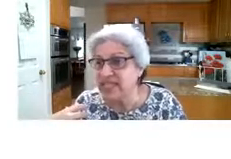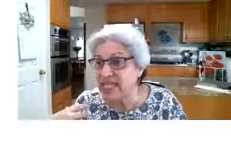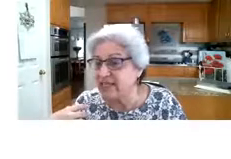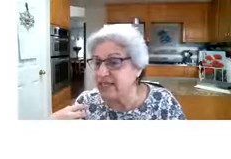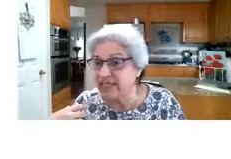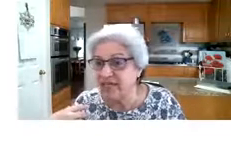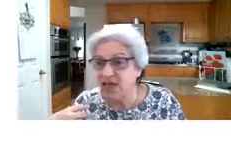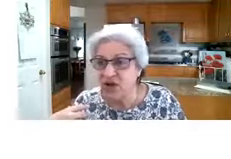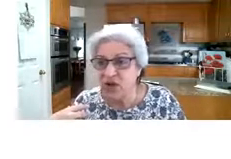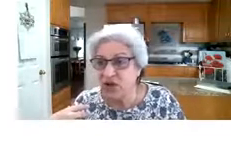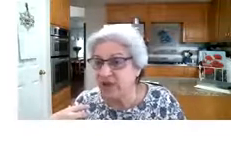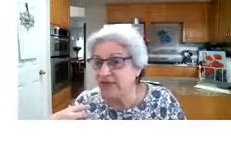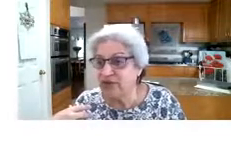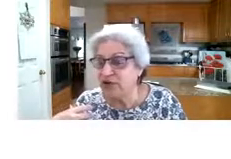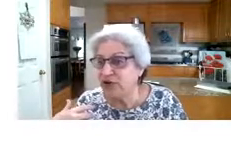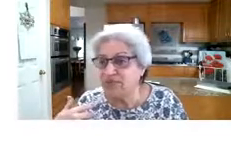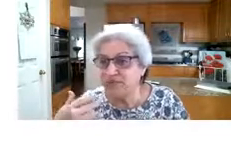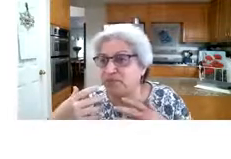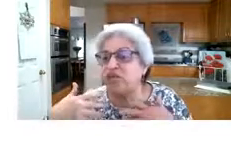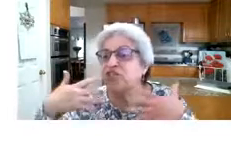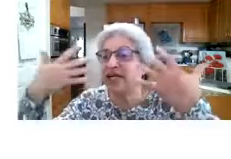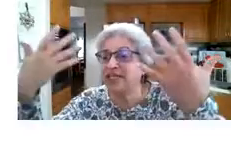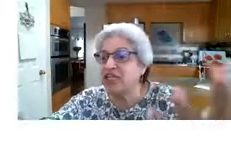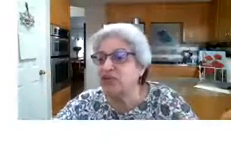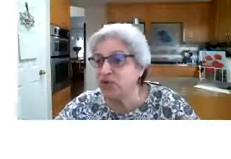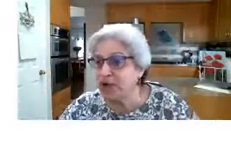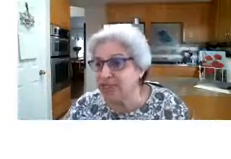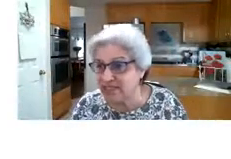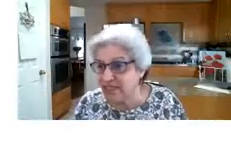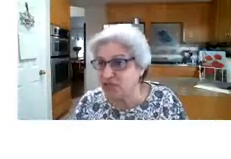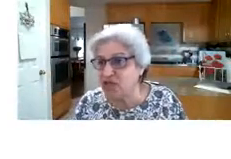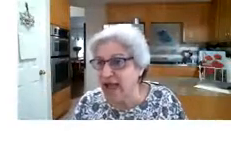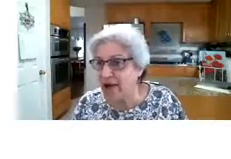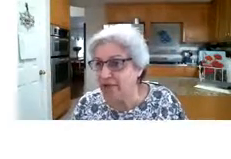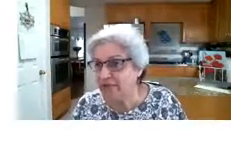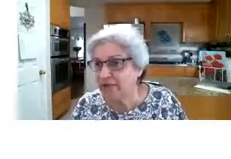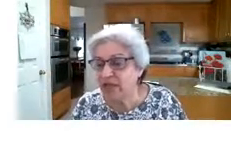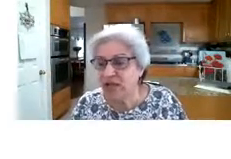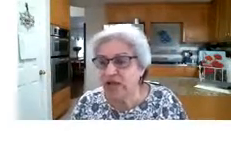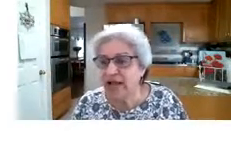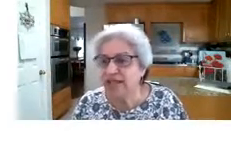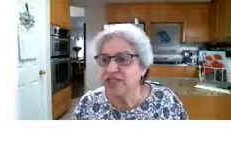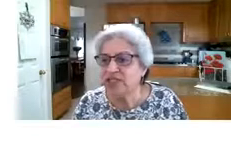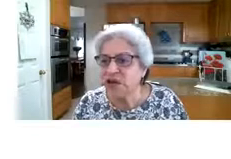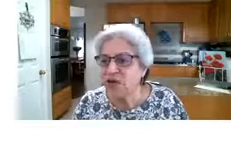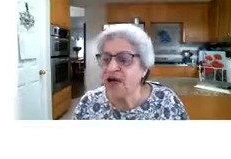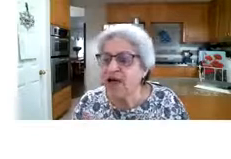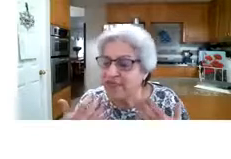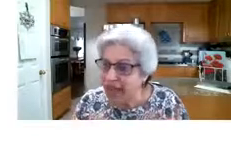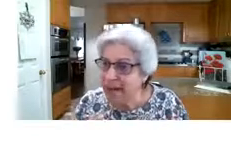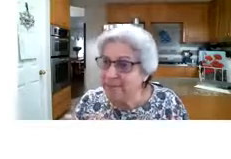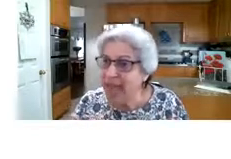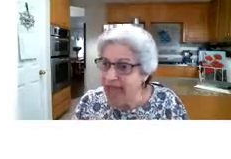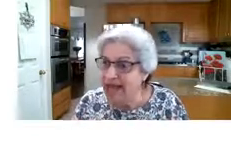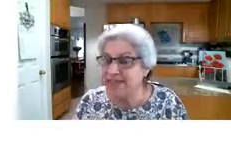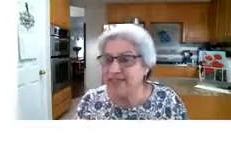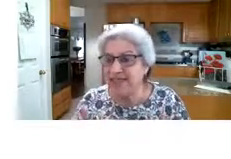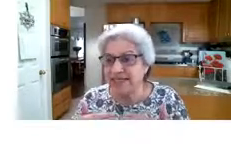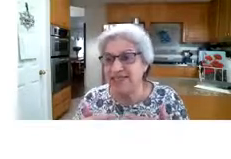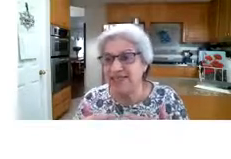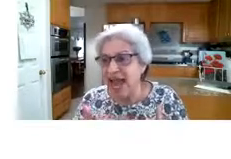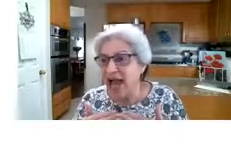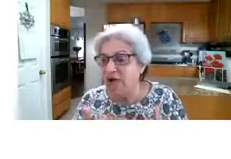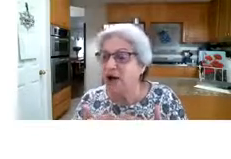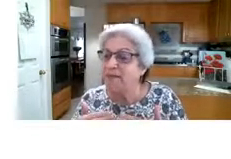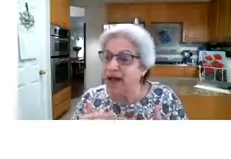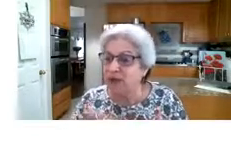you sneeze or if you're projecting your voice to the crowd, right? So that mask